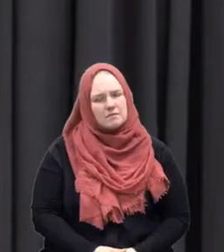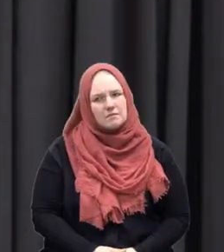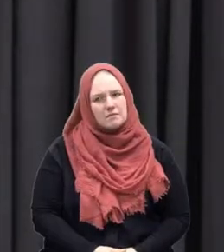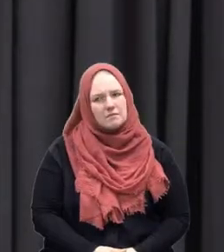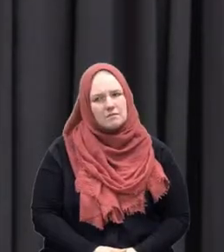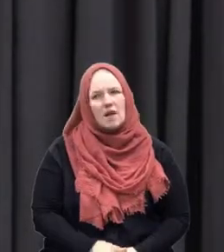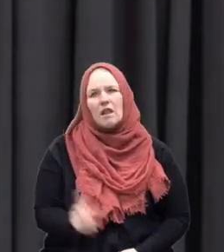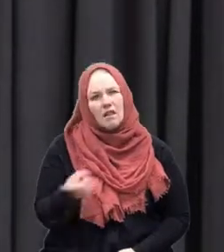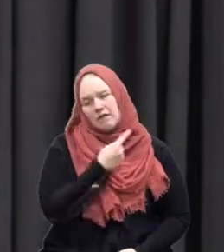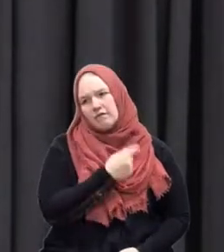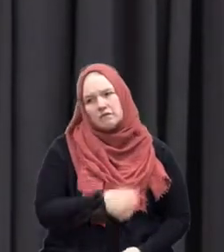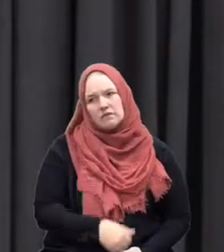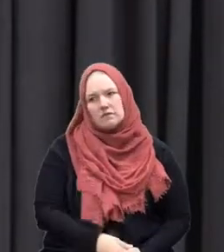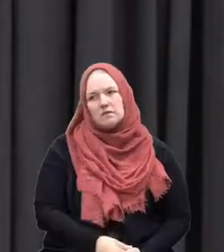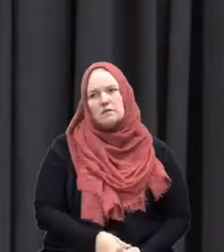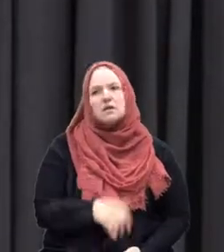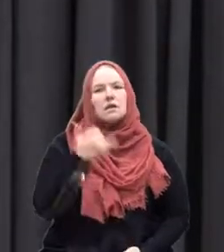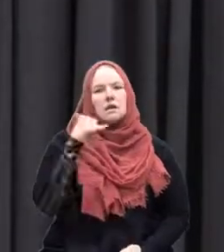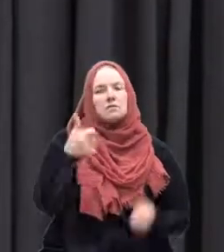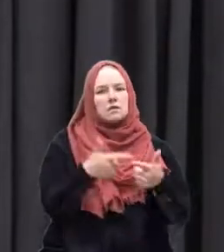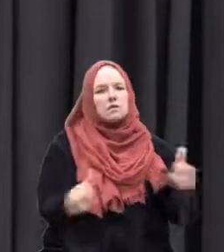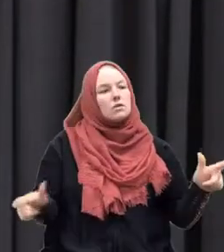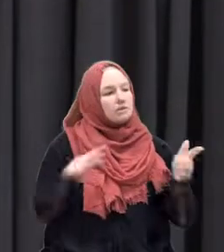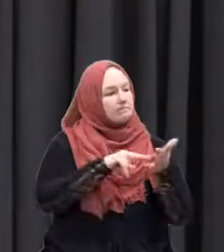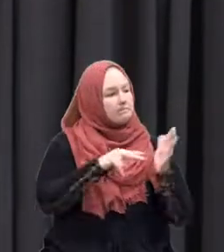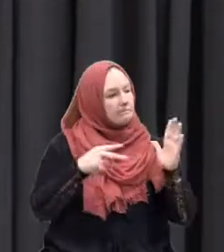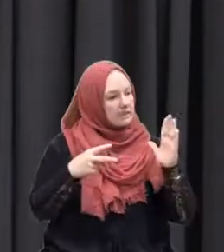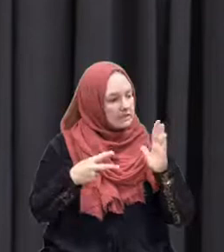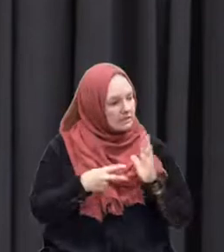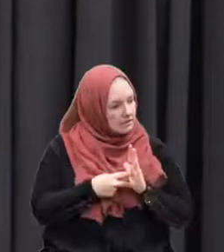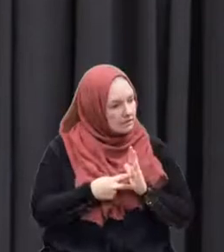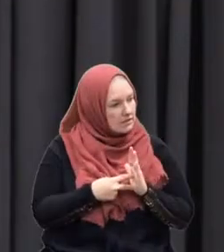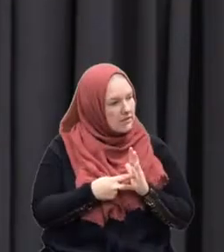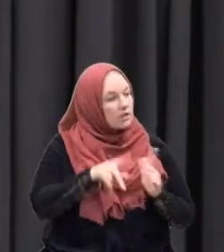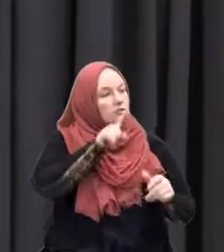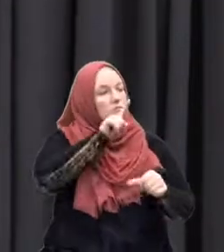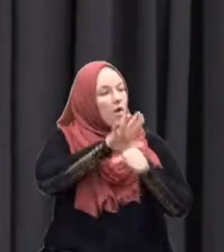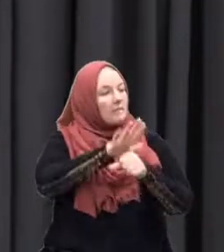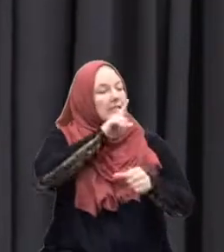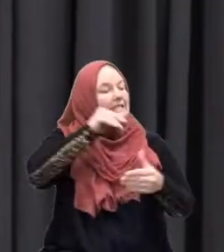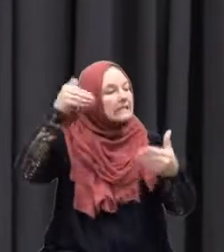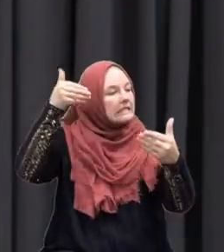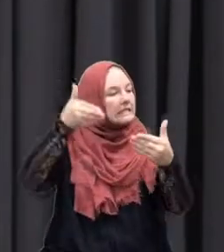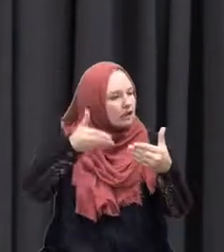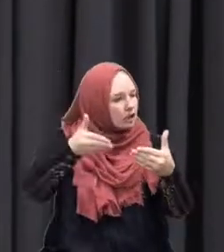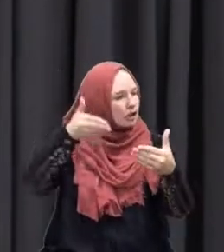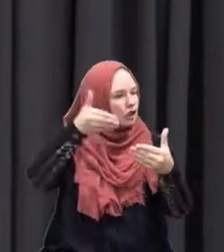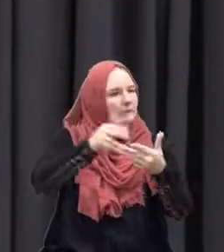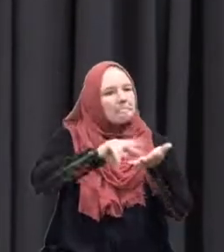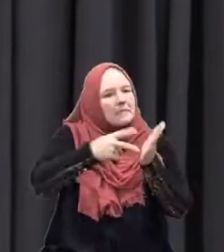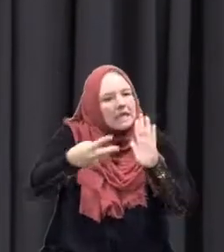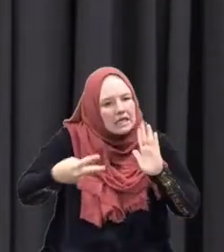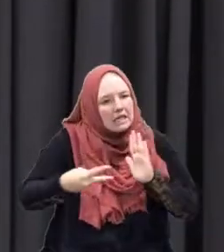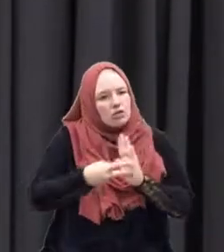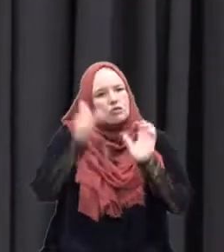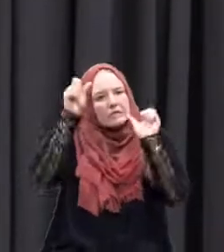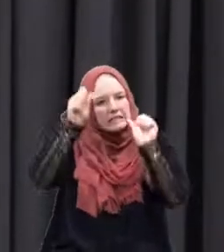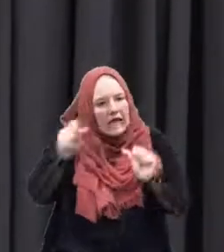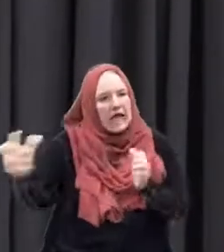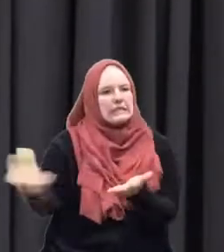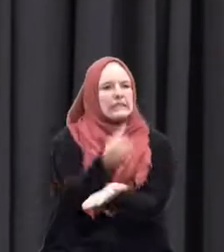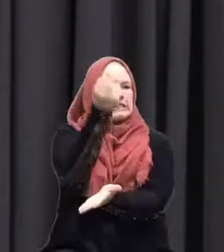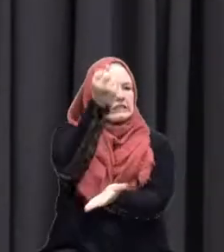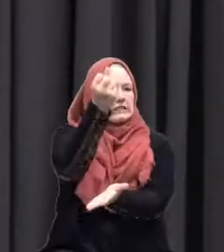Qareeb in the Arabic language means it is near. It is in your reach.